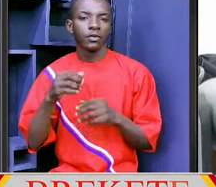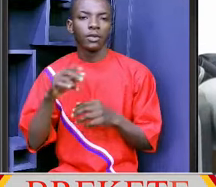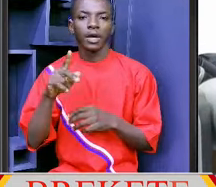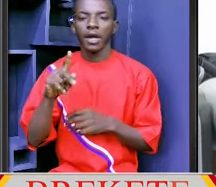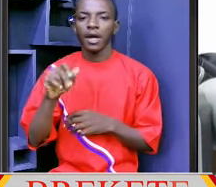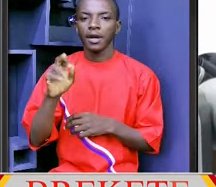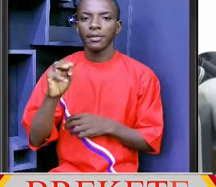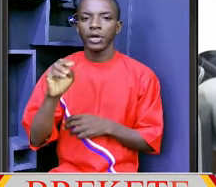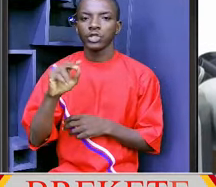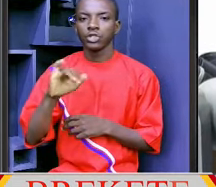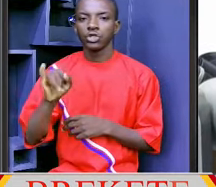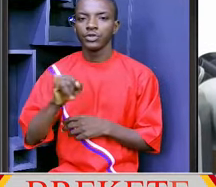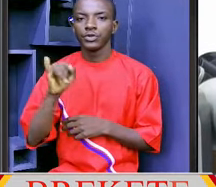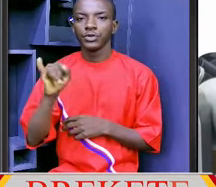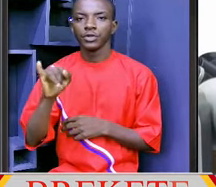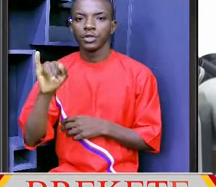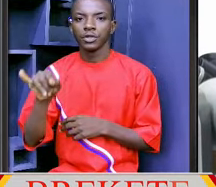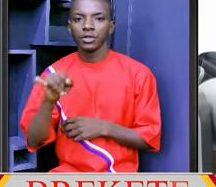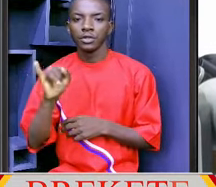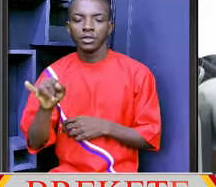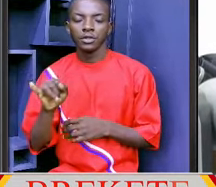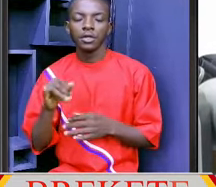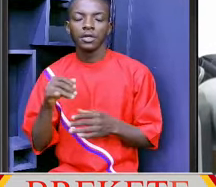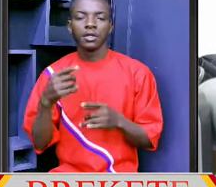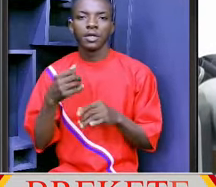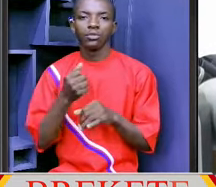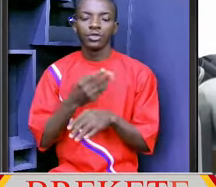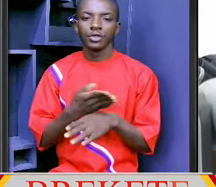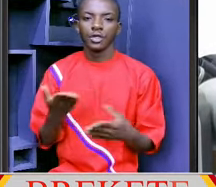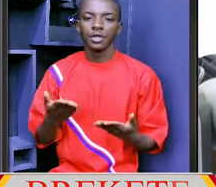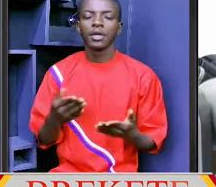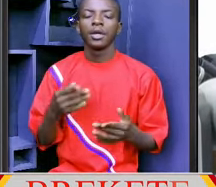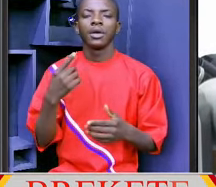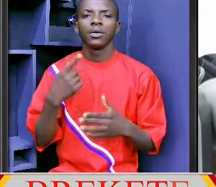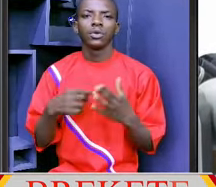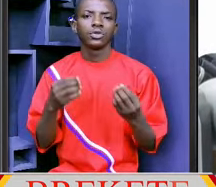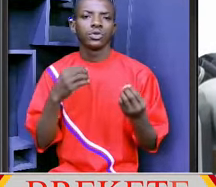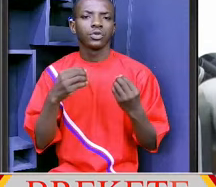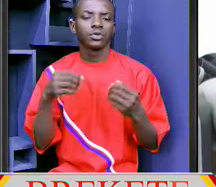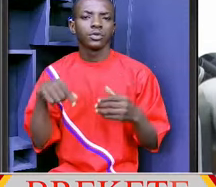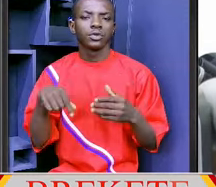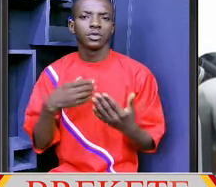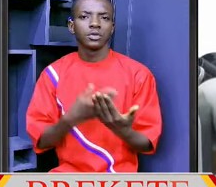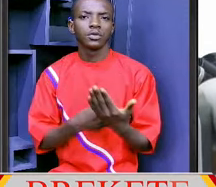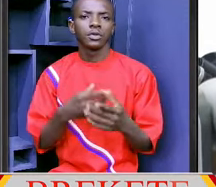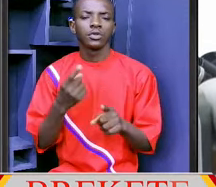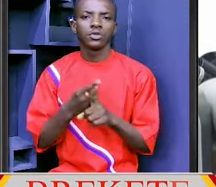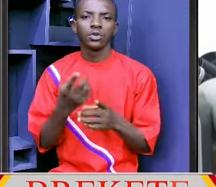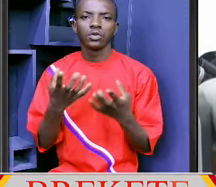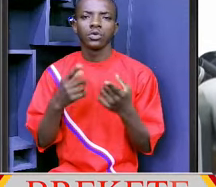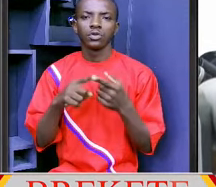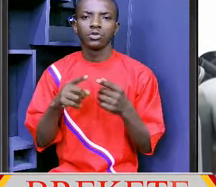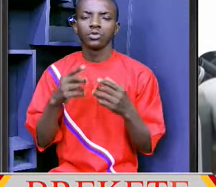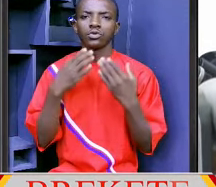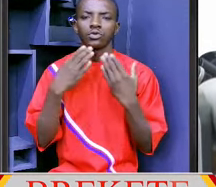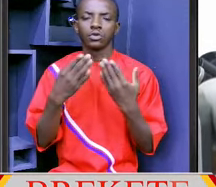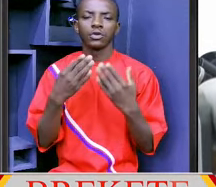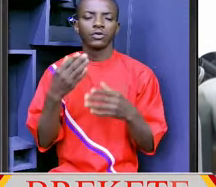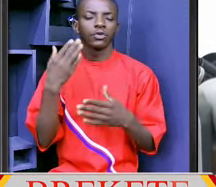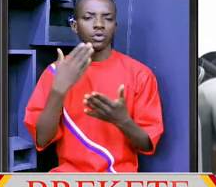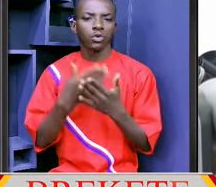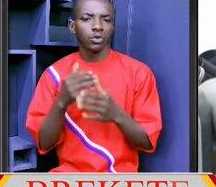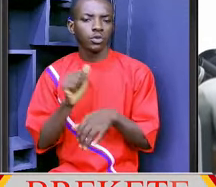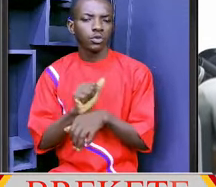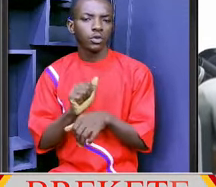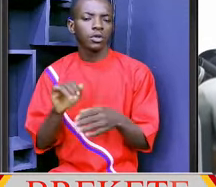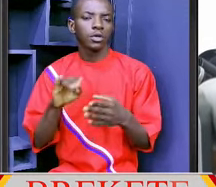Karimajibi. Yes, sir. Yeah, waiting be your contributor. I just want to thank you, sir, for the good work